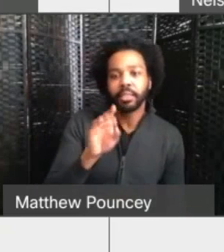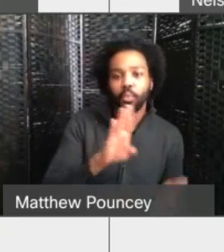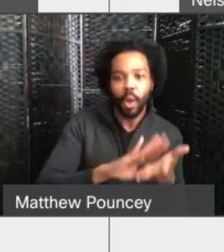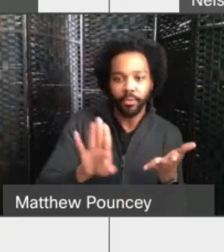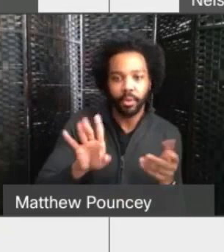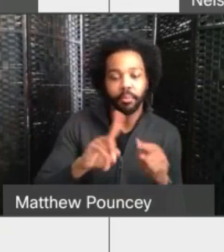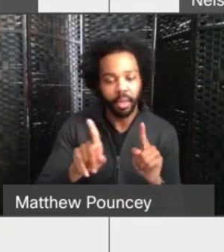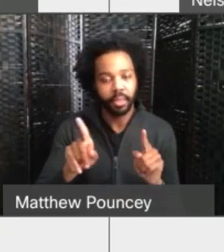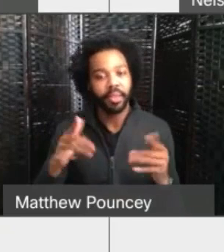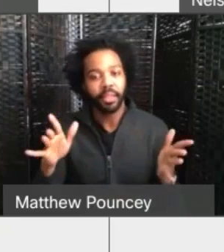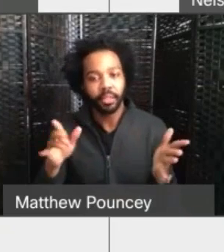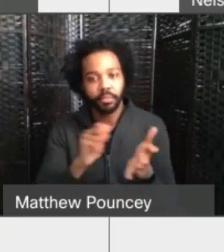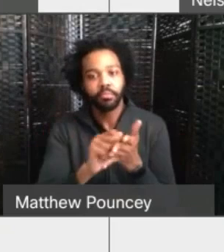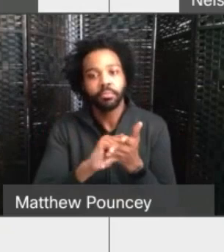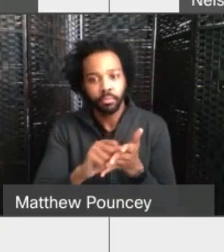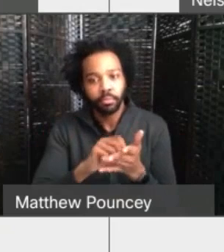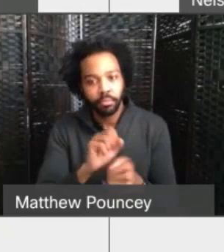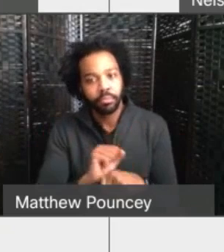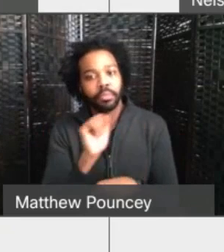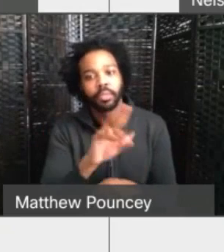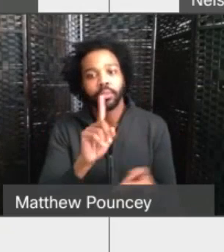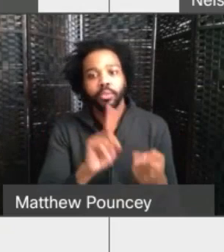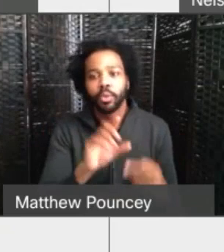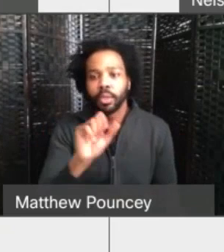in writing to Dr. Shah.